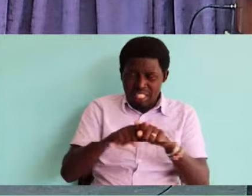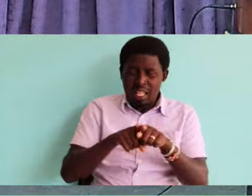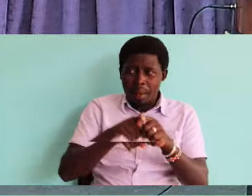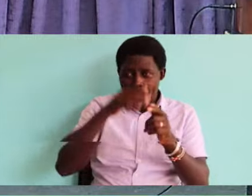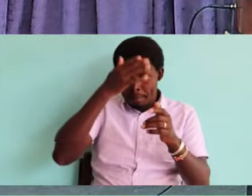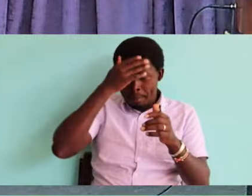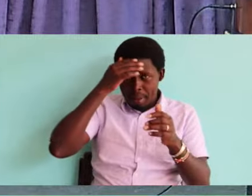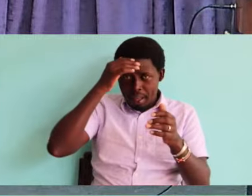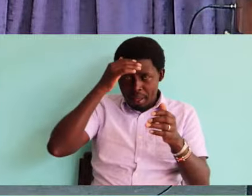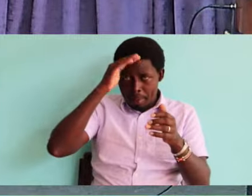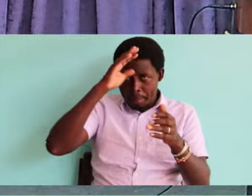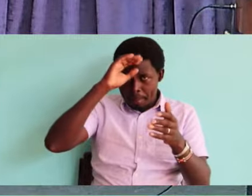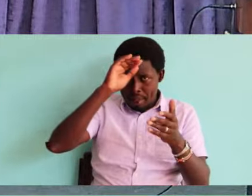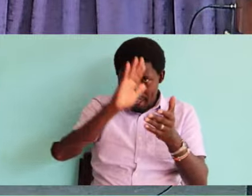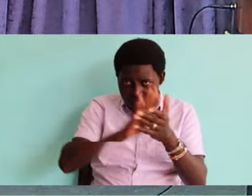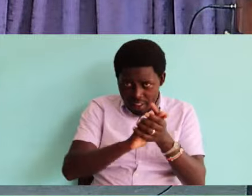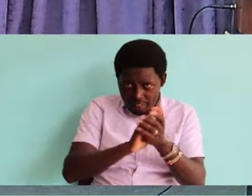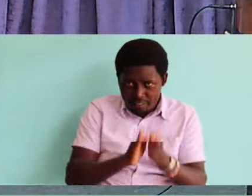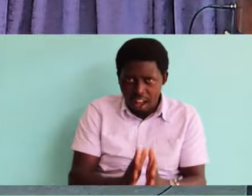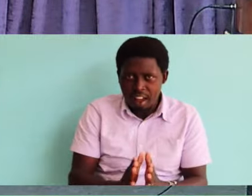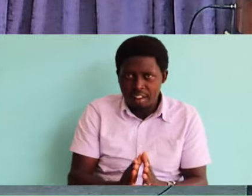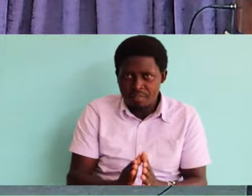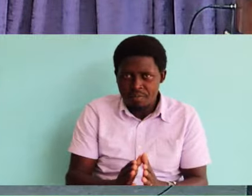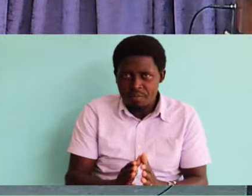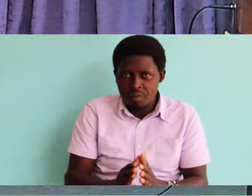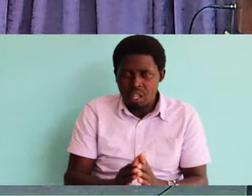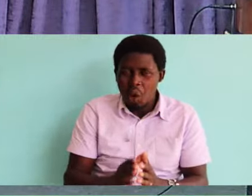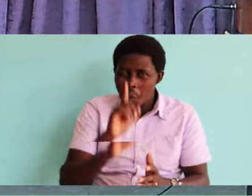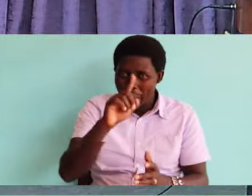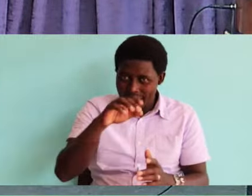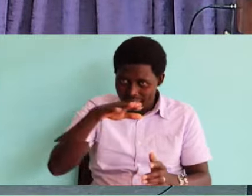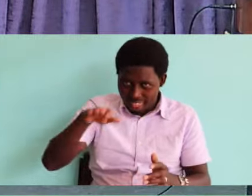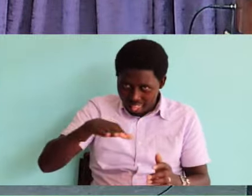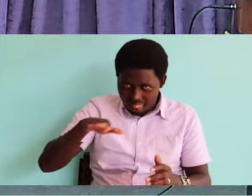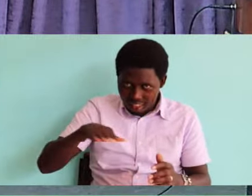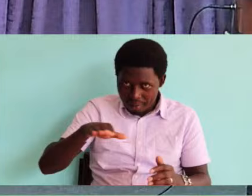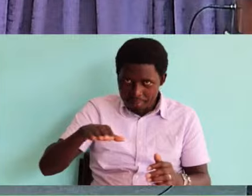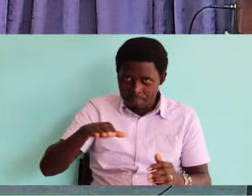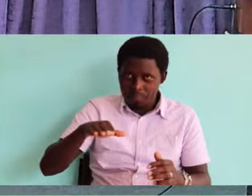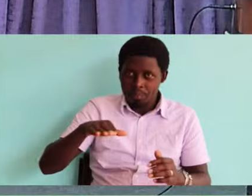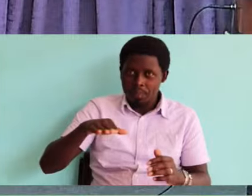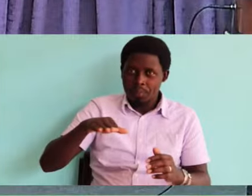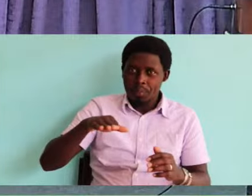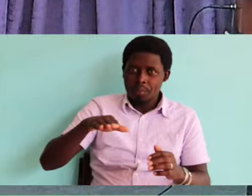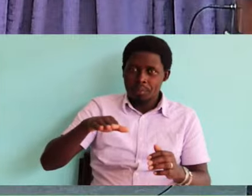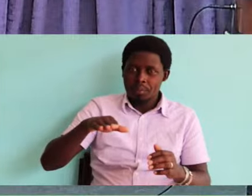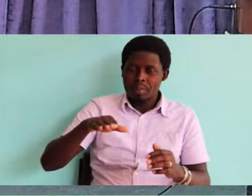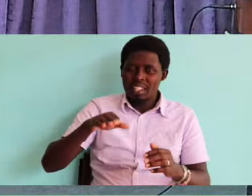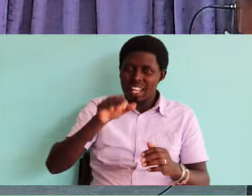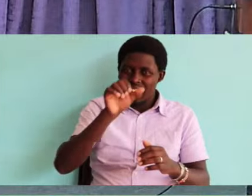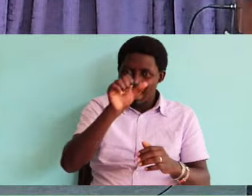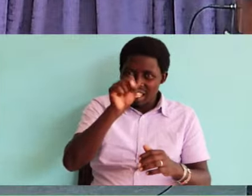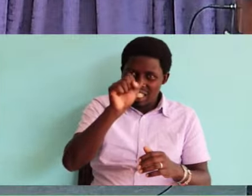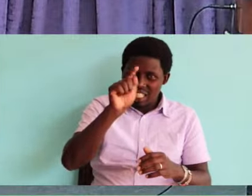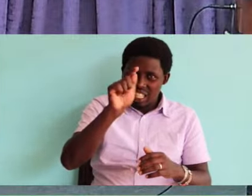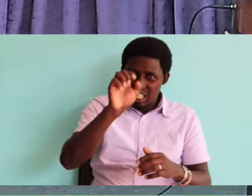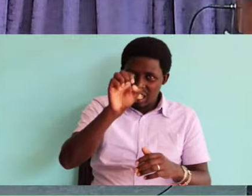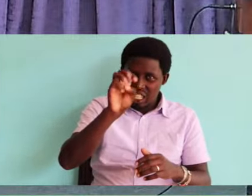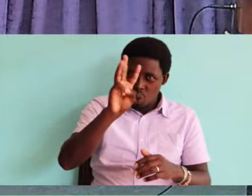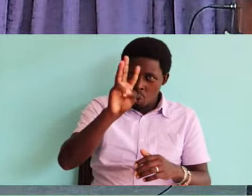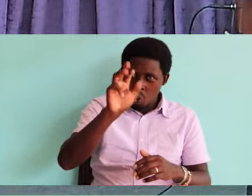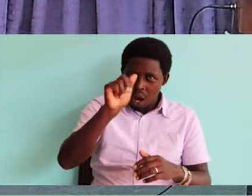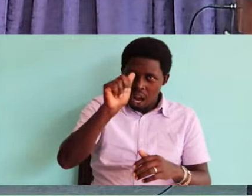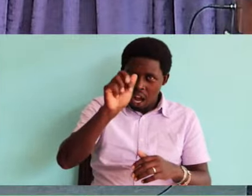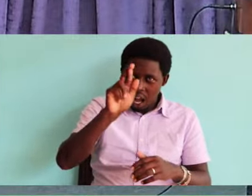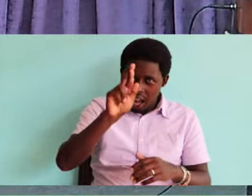And one of these areas is stewardship of all that God